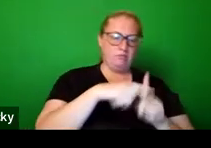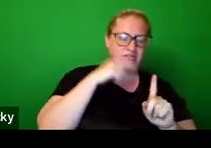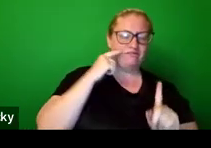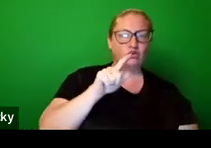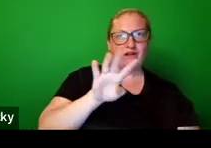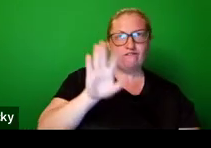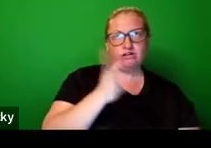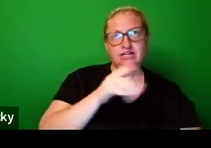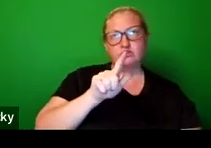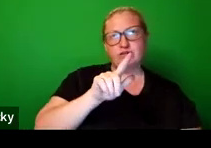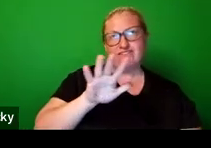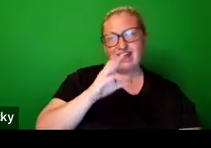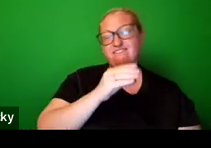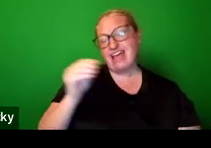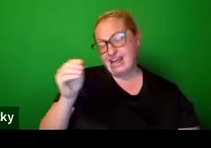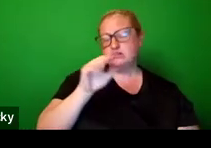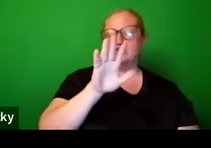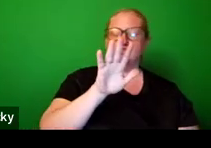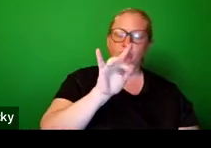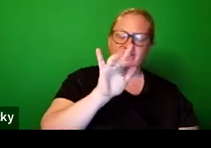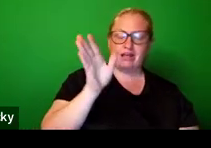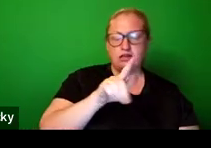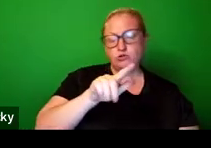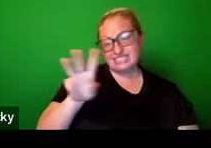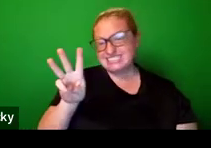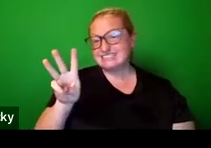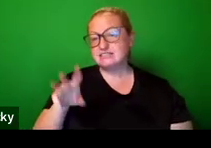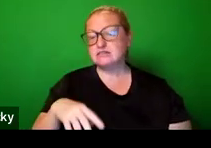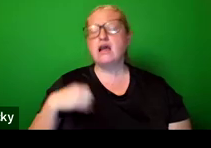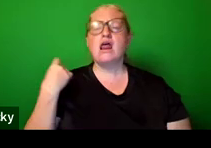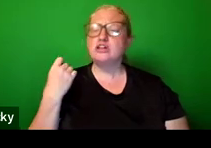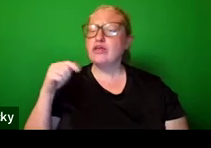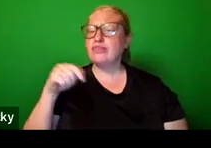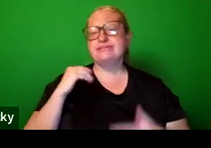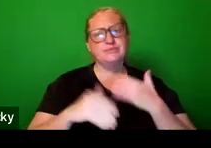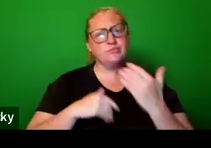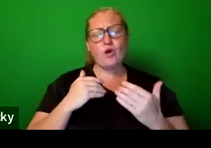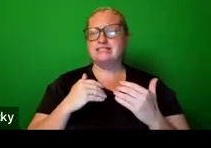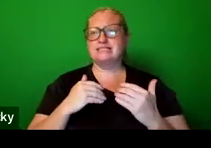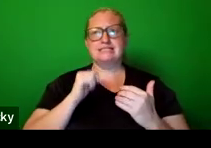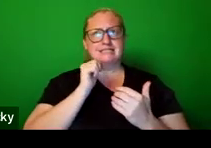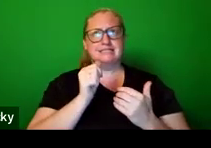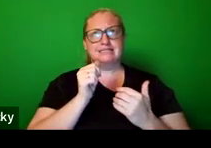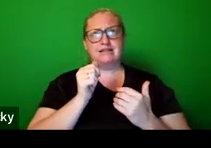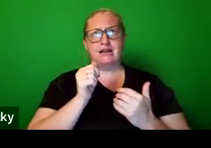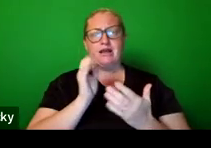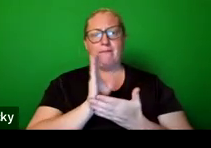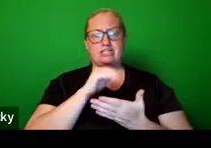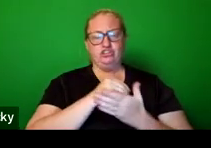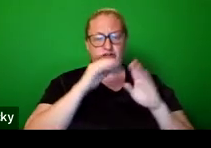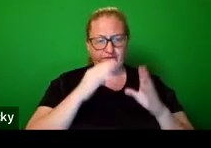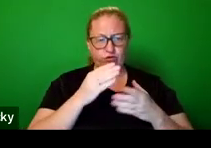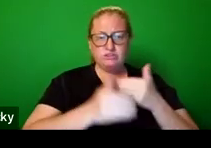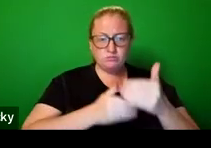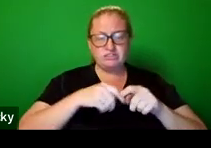25, 26? And I understand that this process is not driven, it's not a budgetary driven process. It is about